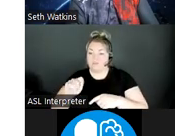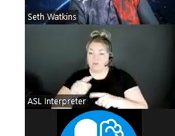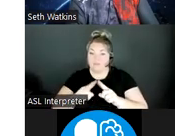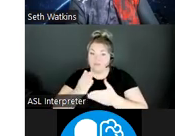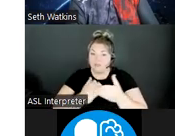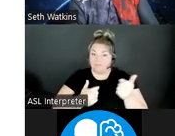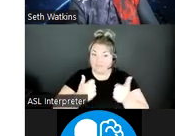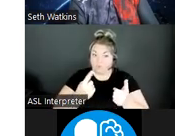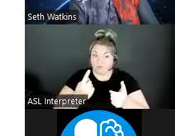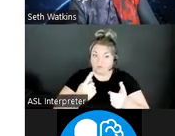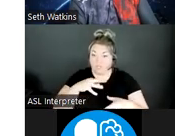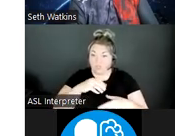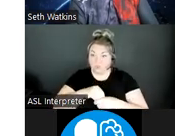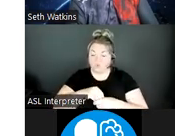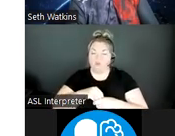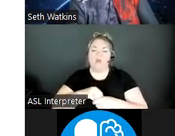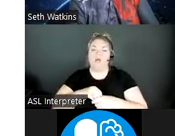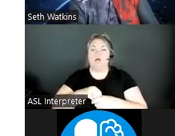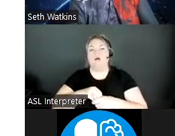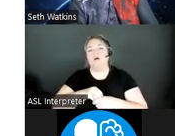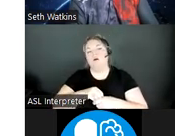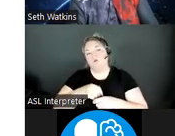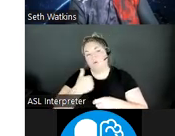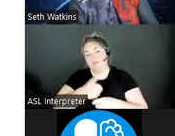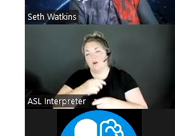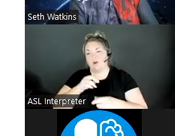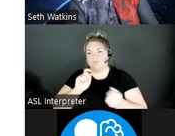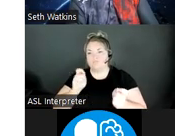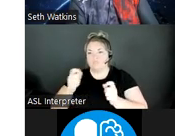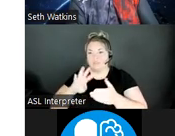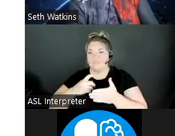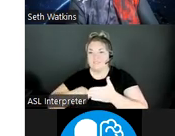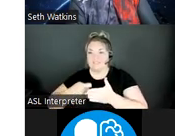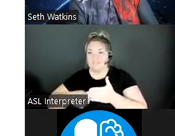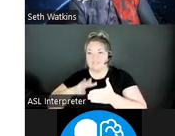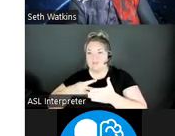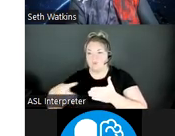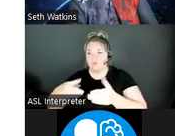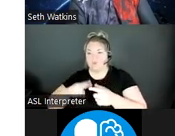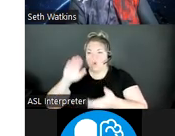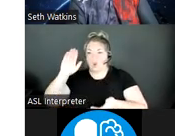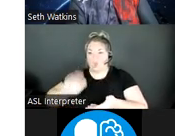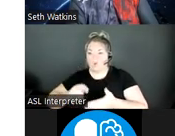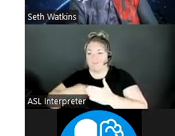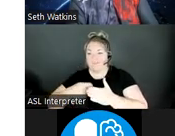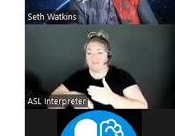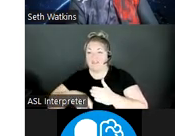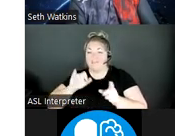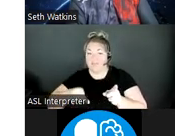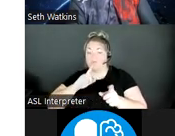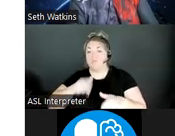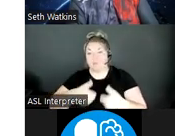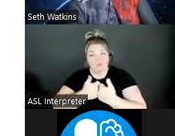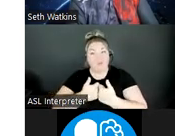ones include we are reworking our fee schedule to lower fees. This was a particularly